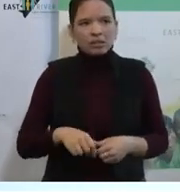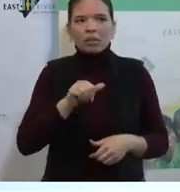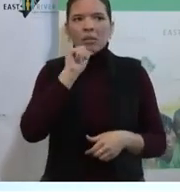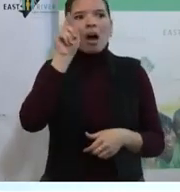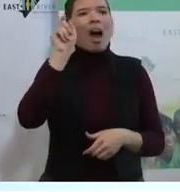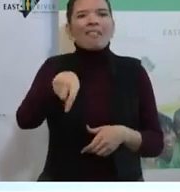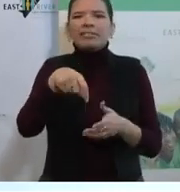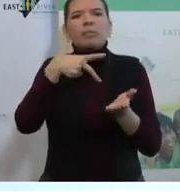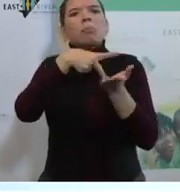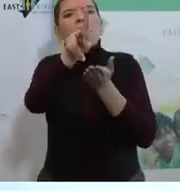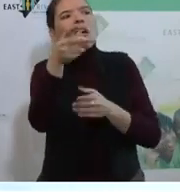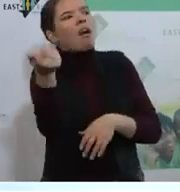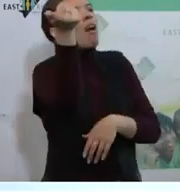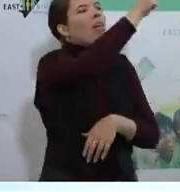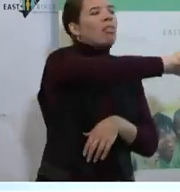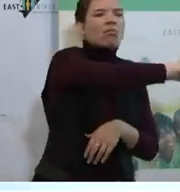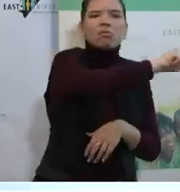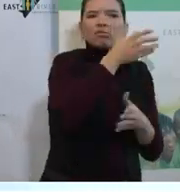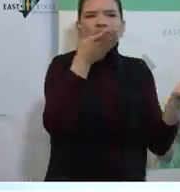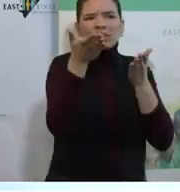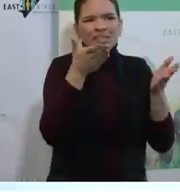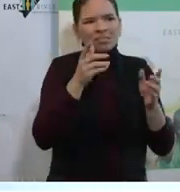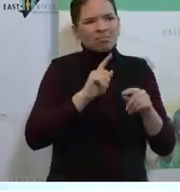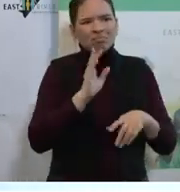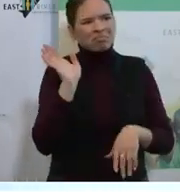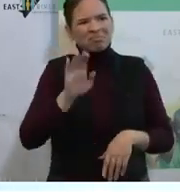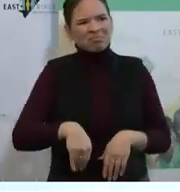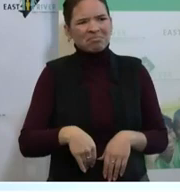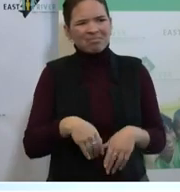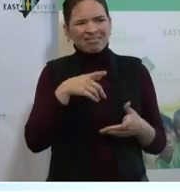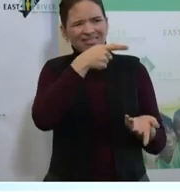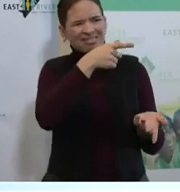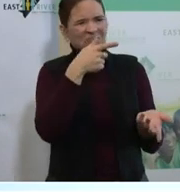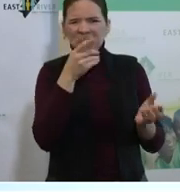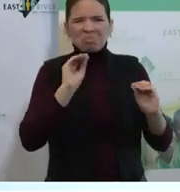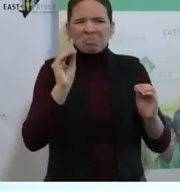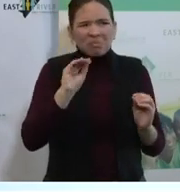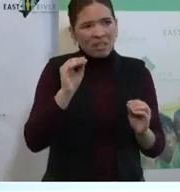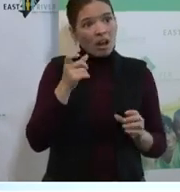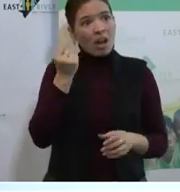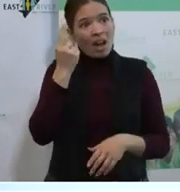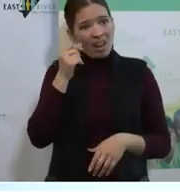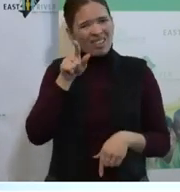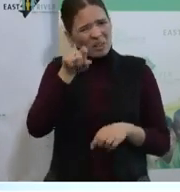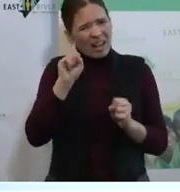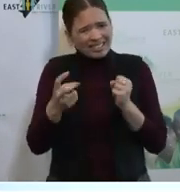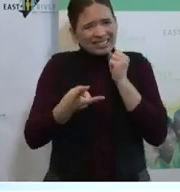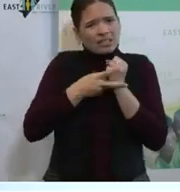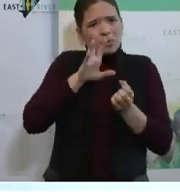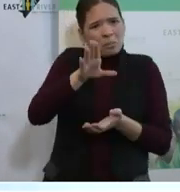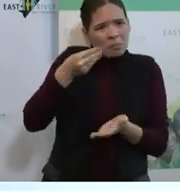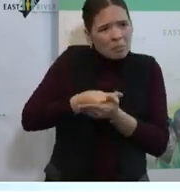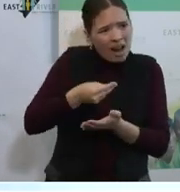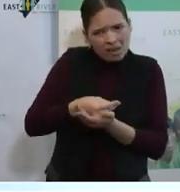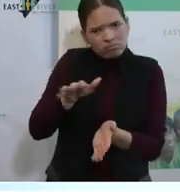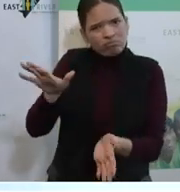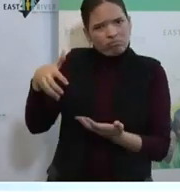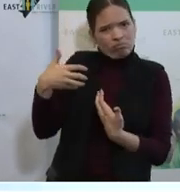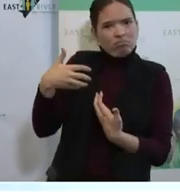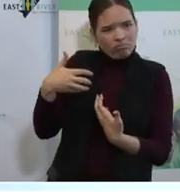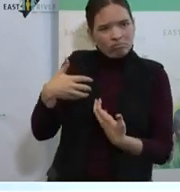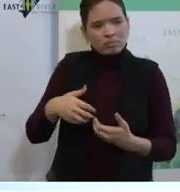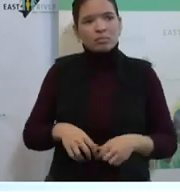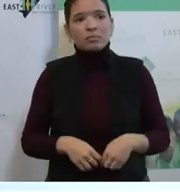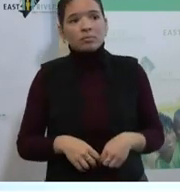these, terrible fees to get access to your own money. So please look for